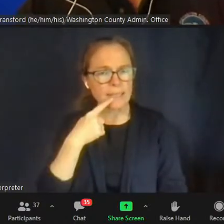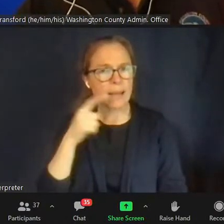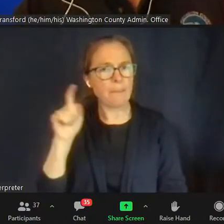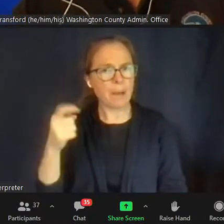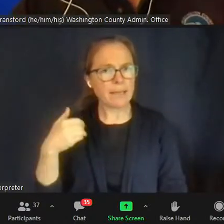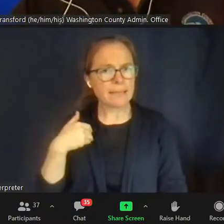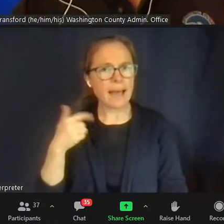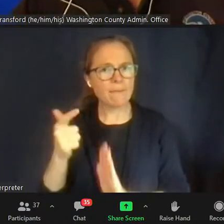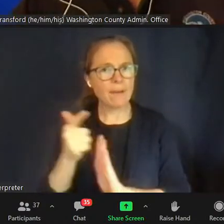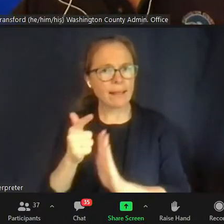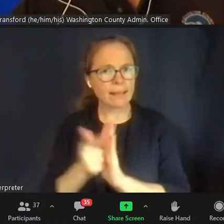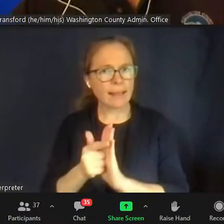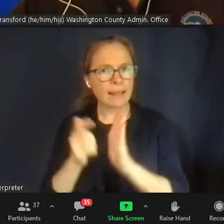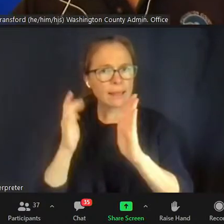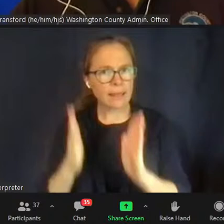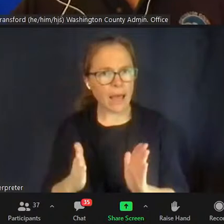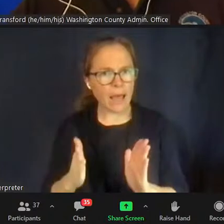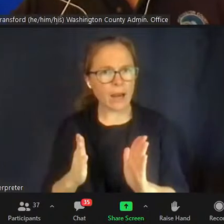representation